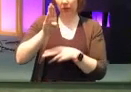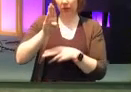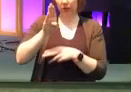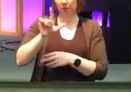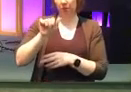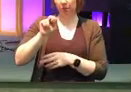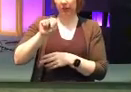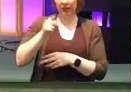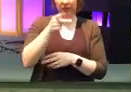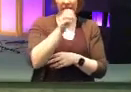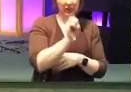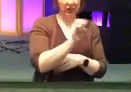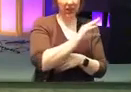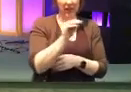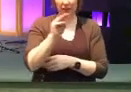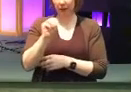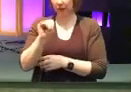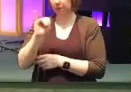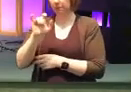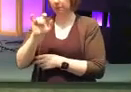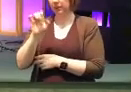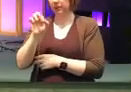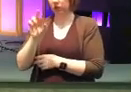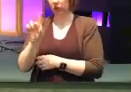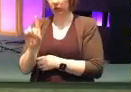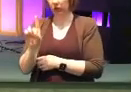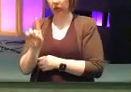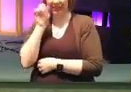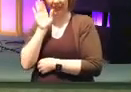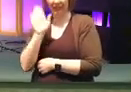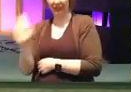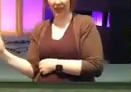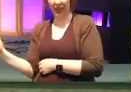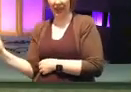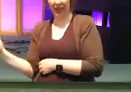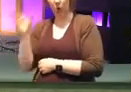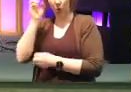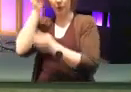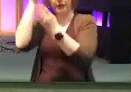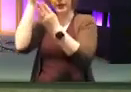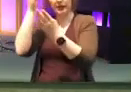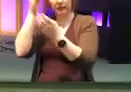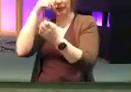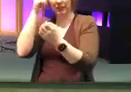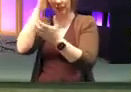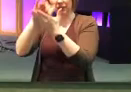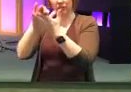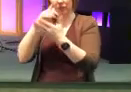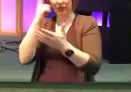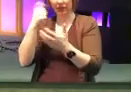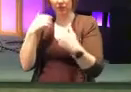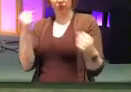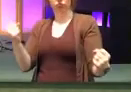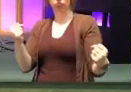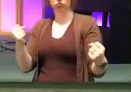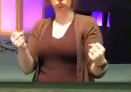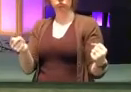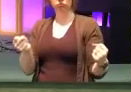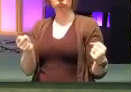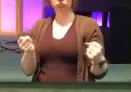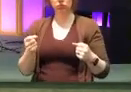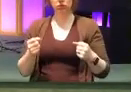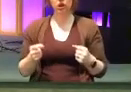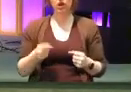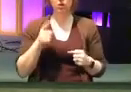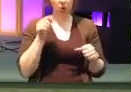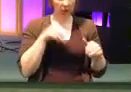Westerland. Because of their obedience, because of their faithfulness, because of their boldness to go into a community